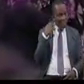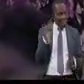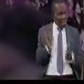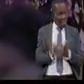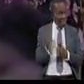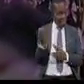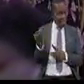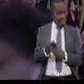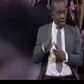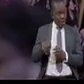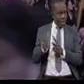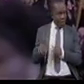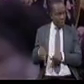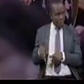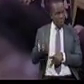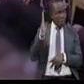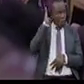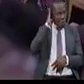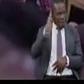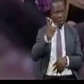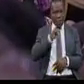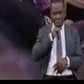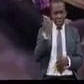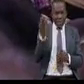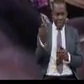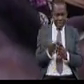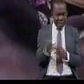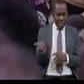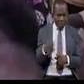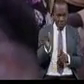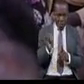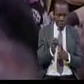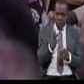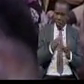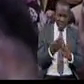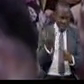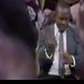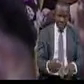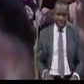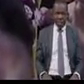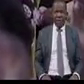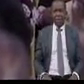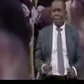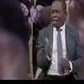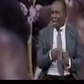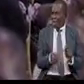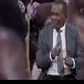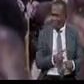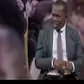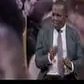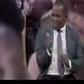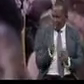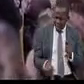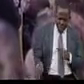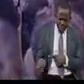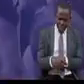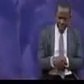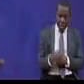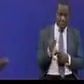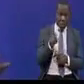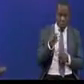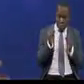hinder you. But every time, every day you wake up, you check your